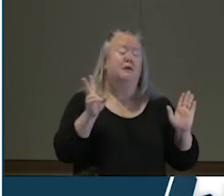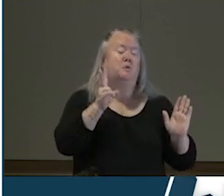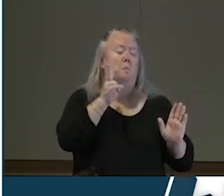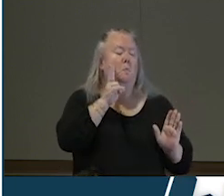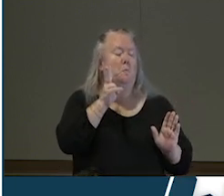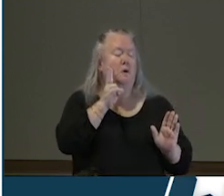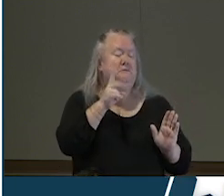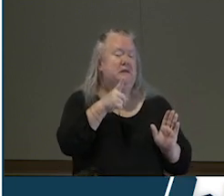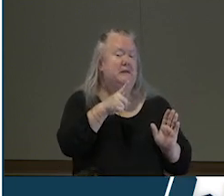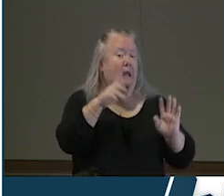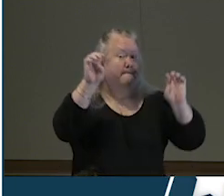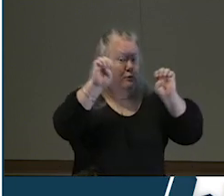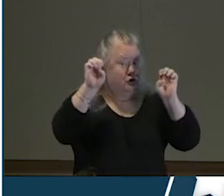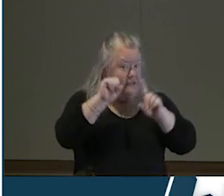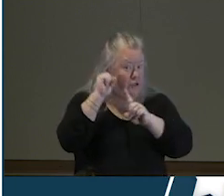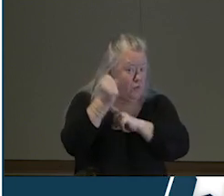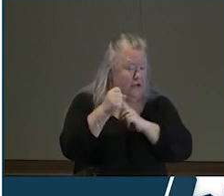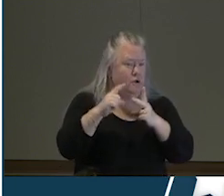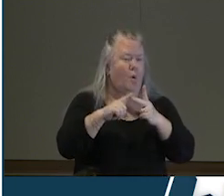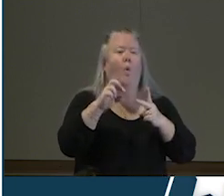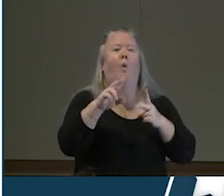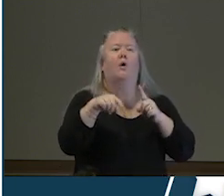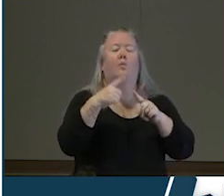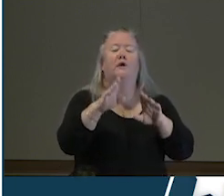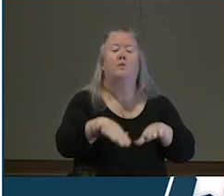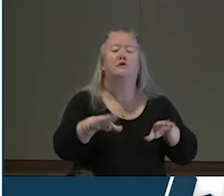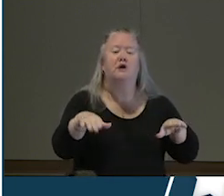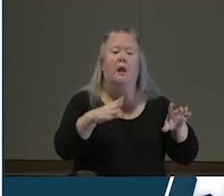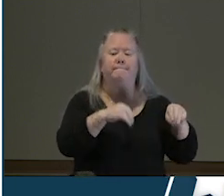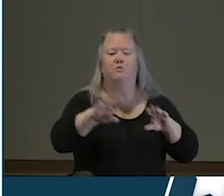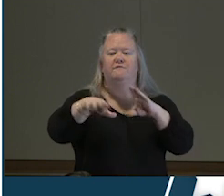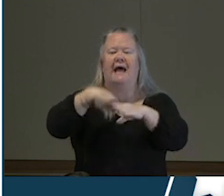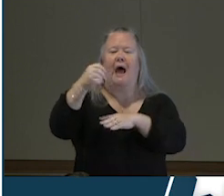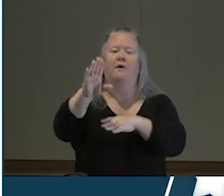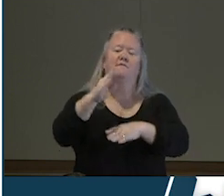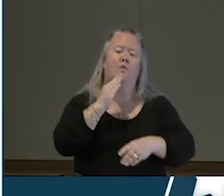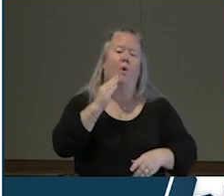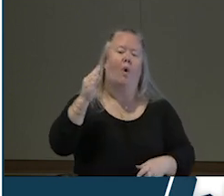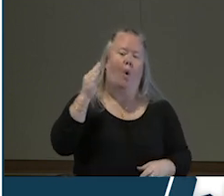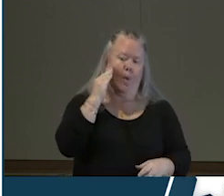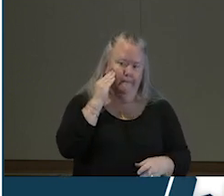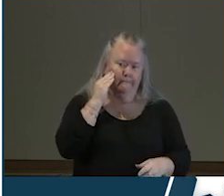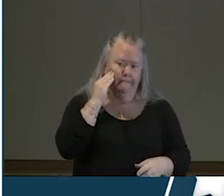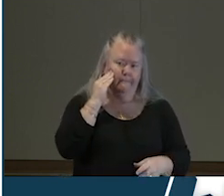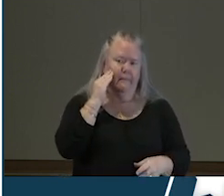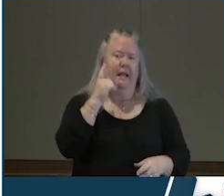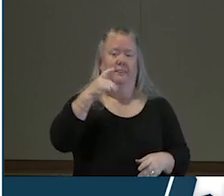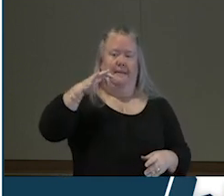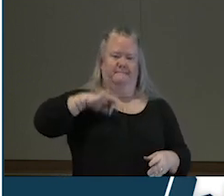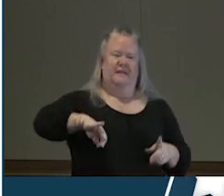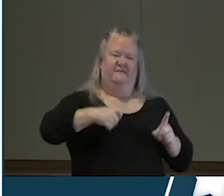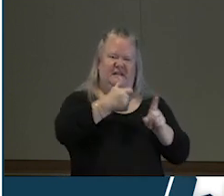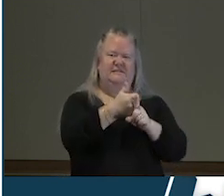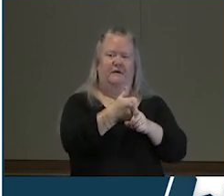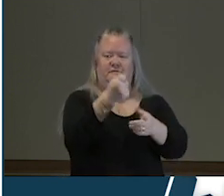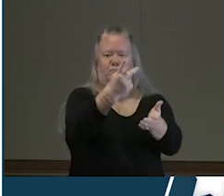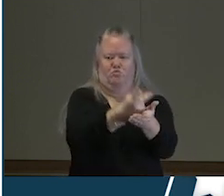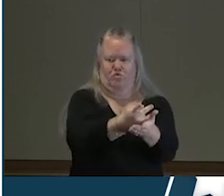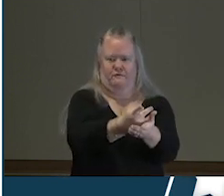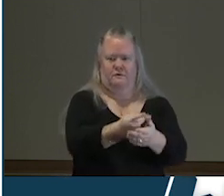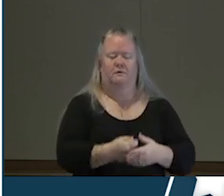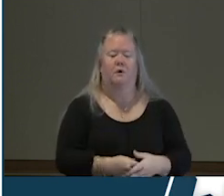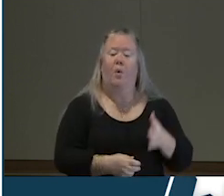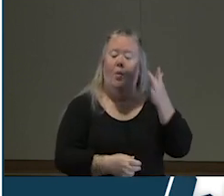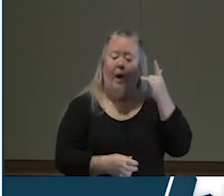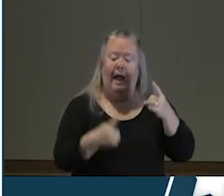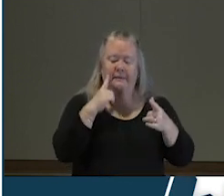it's either an emergency situation or when your child moves out of your home that the benefit gets approved, right?